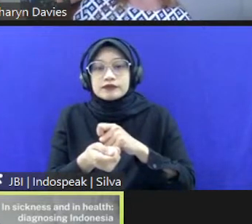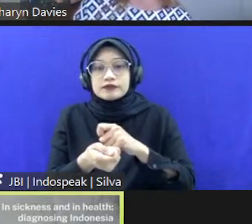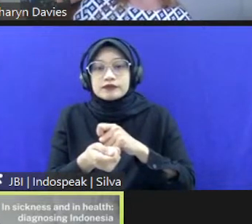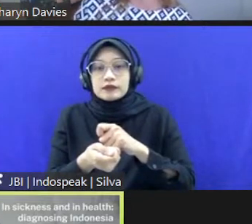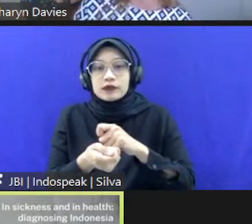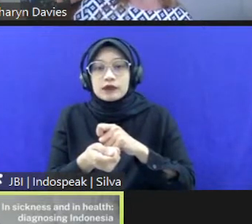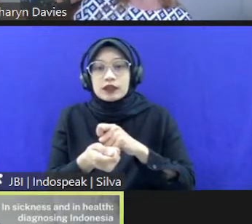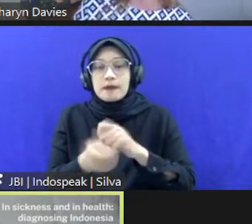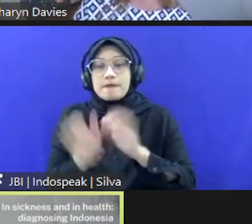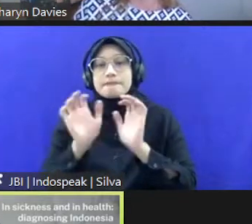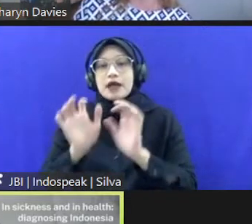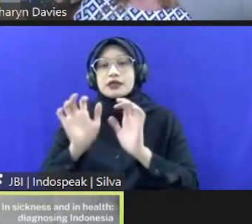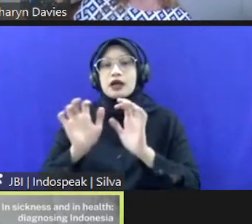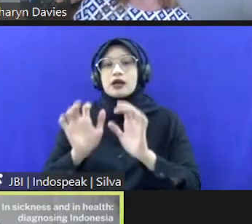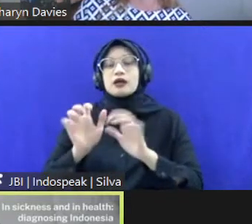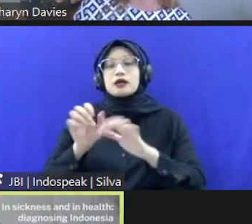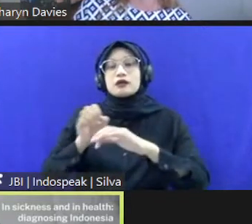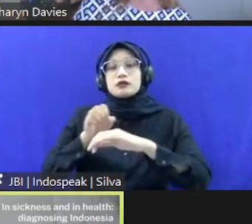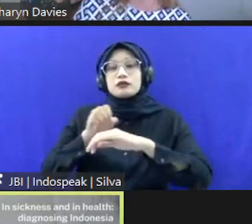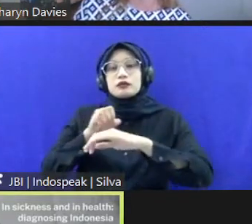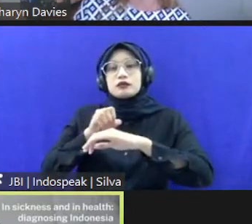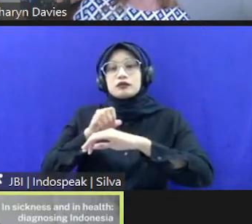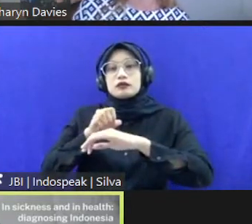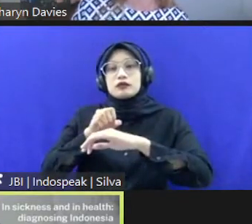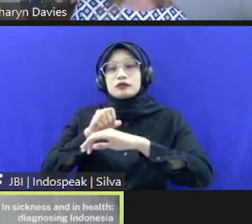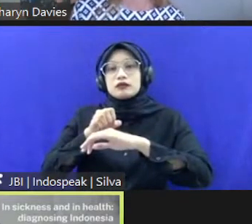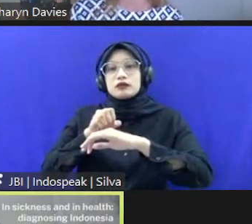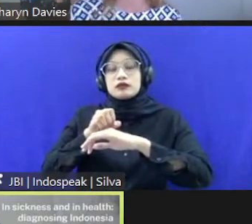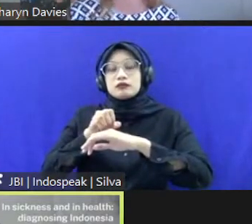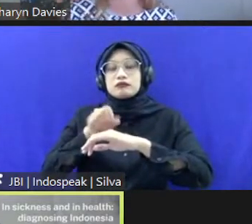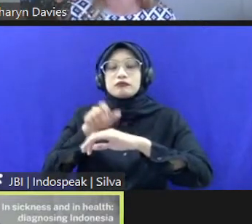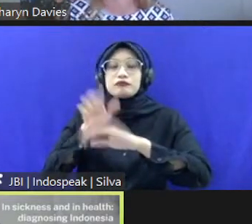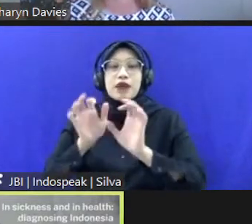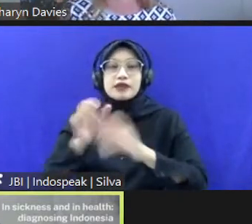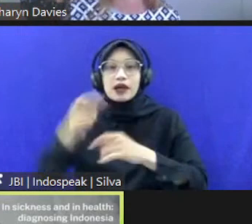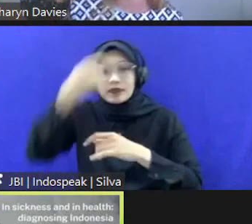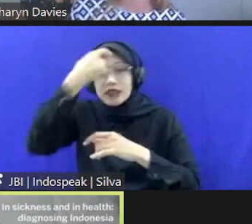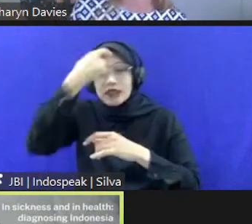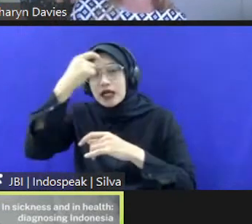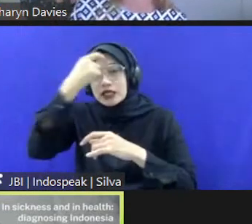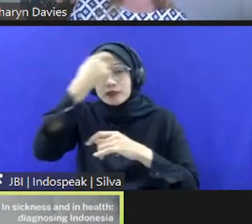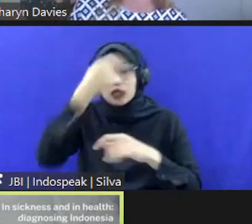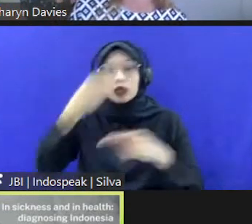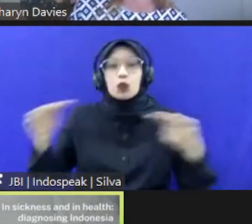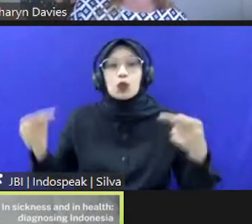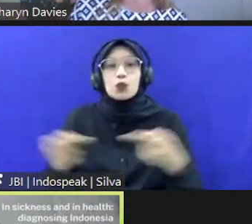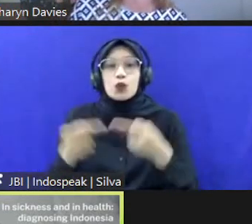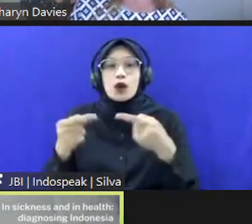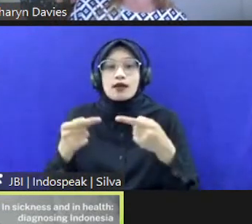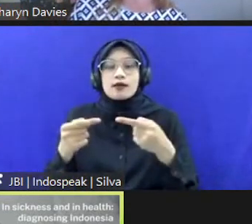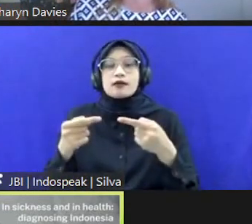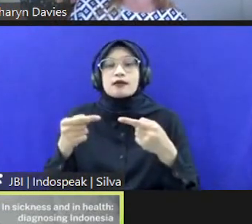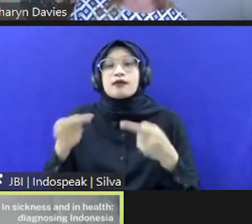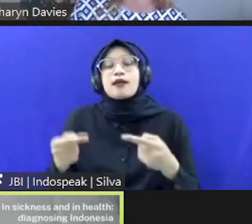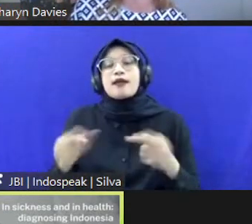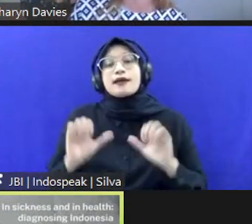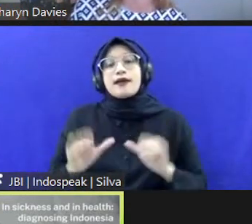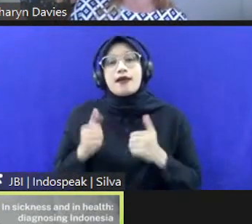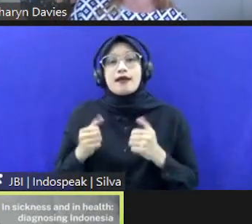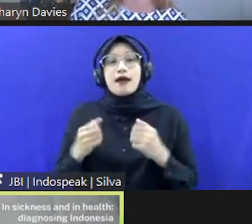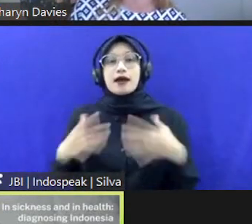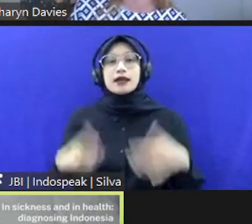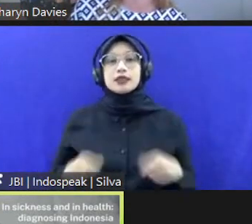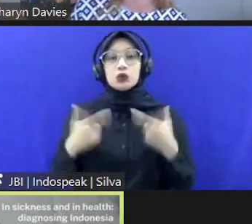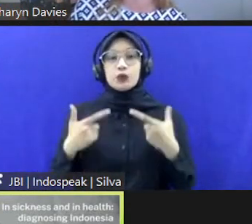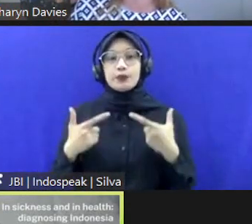the health style. So and this can